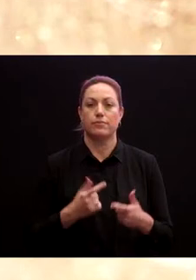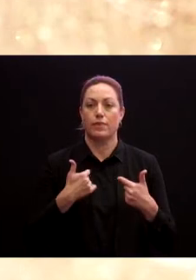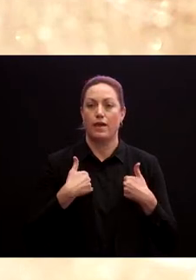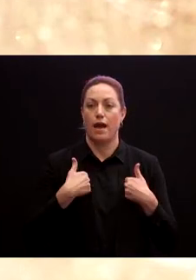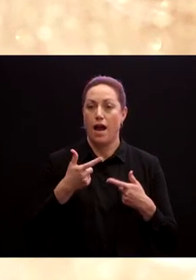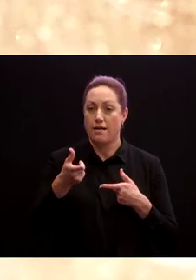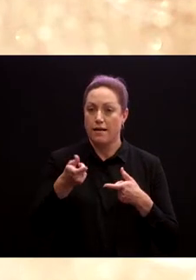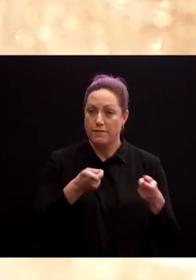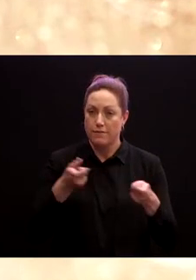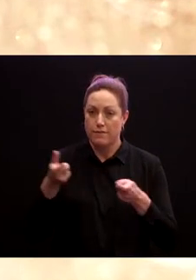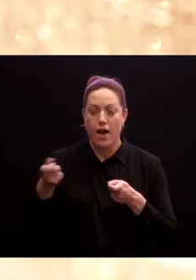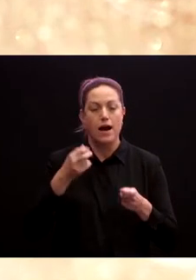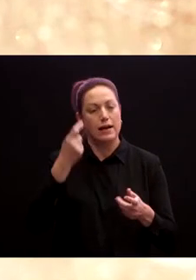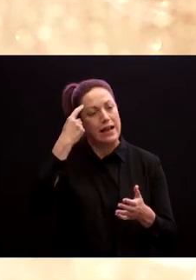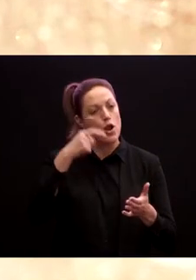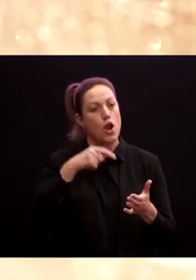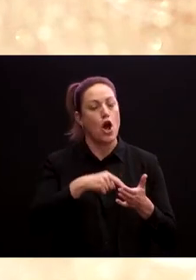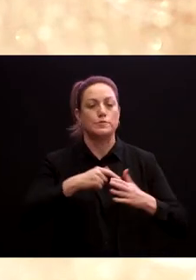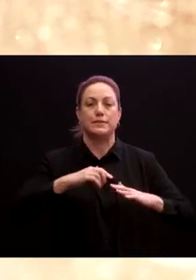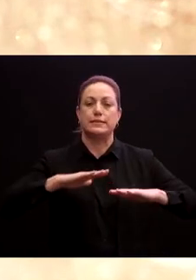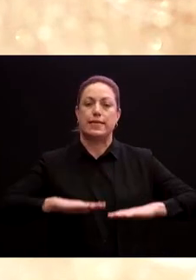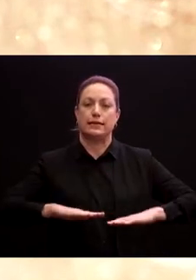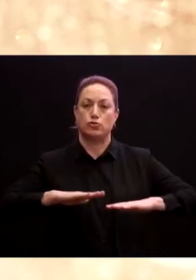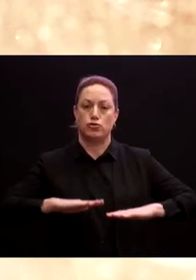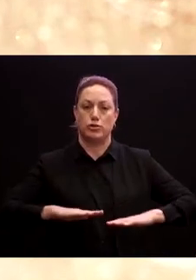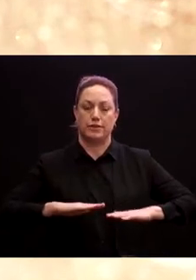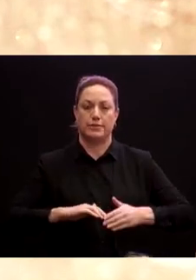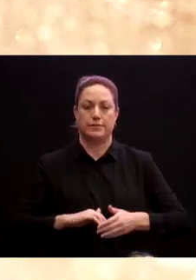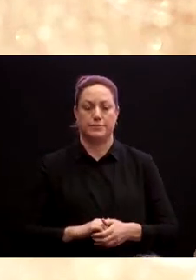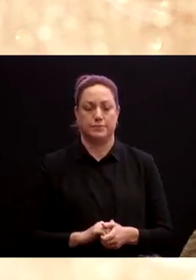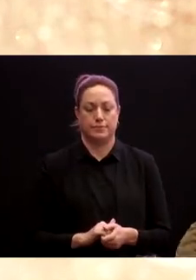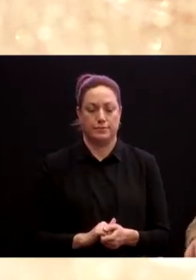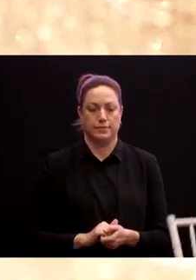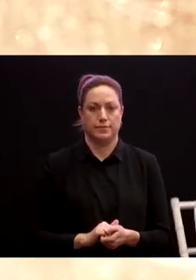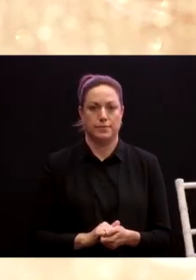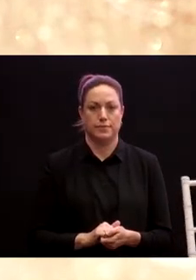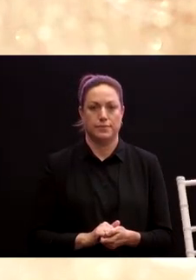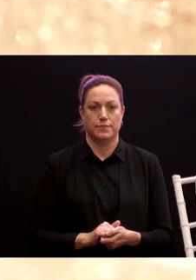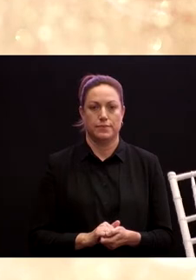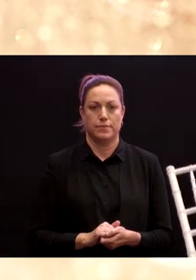invite our acknowledgement of country from Tony Janke.